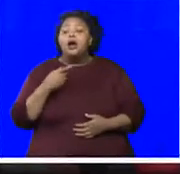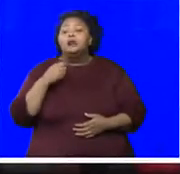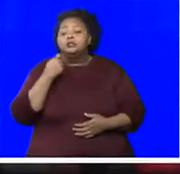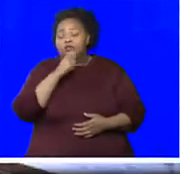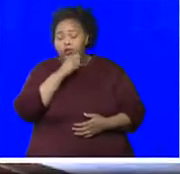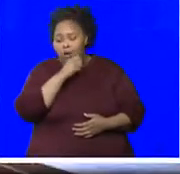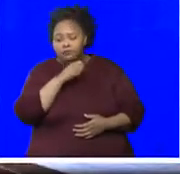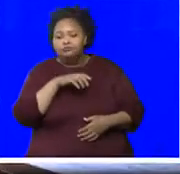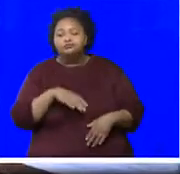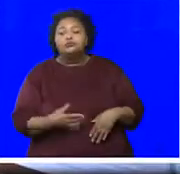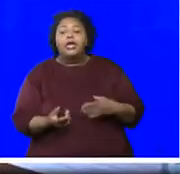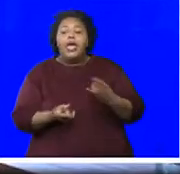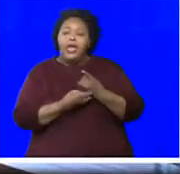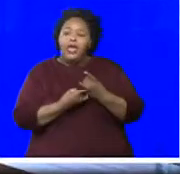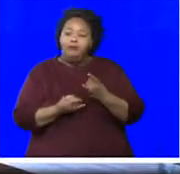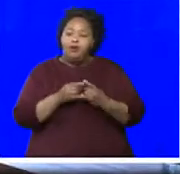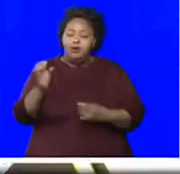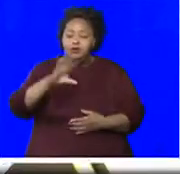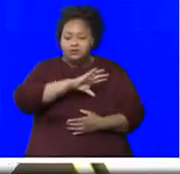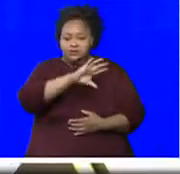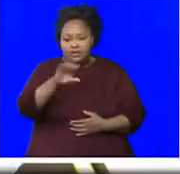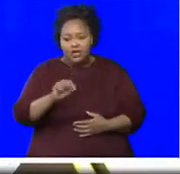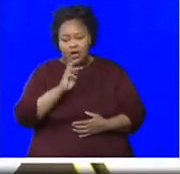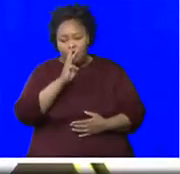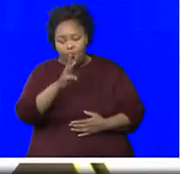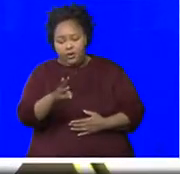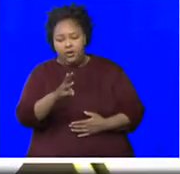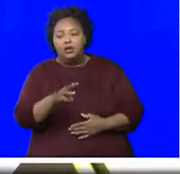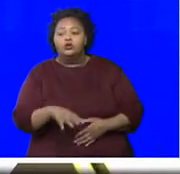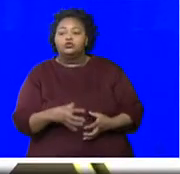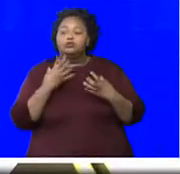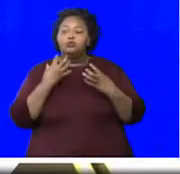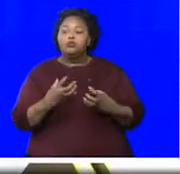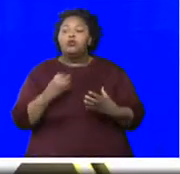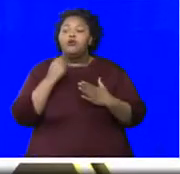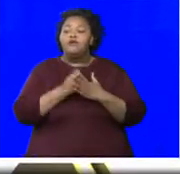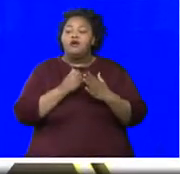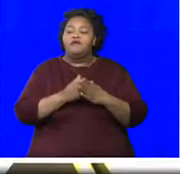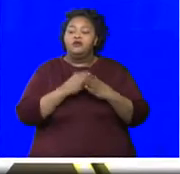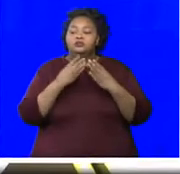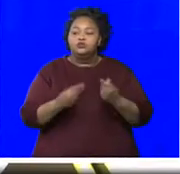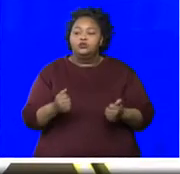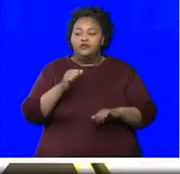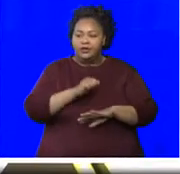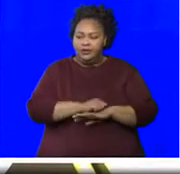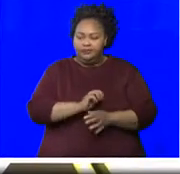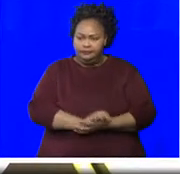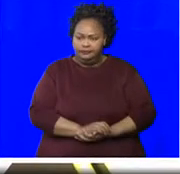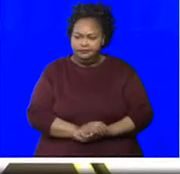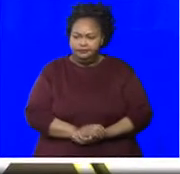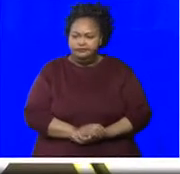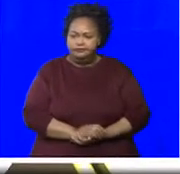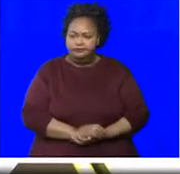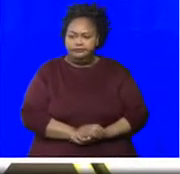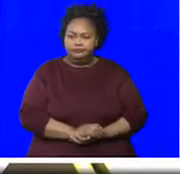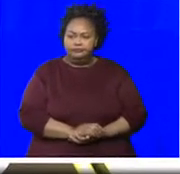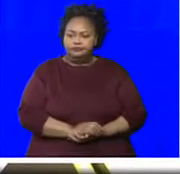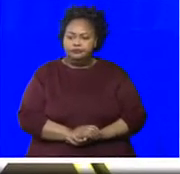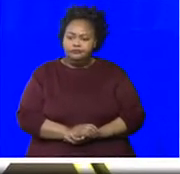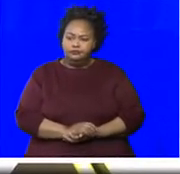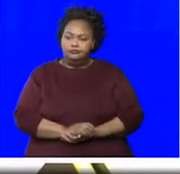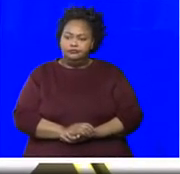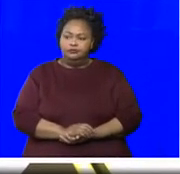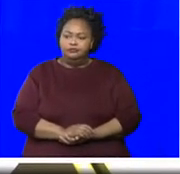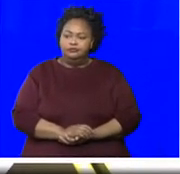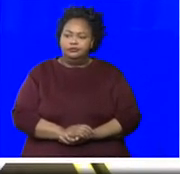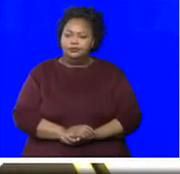ne-Afrika kuthi yacedze buswedi. With the support of TAVI, the National Plant Genetic